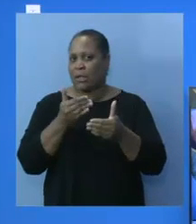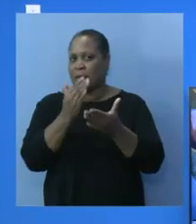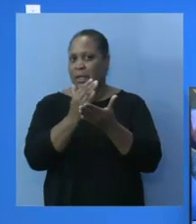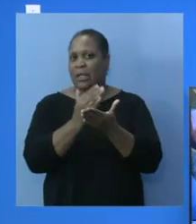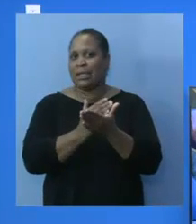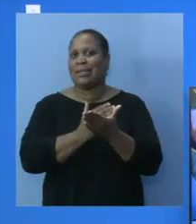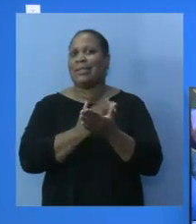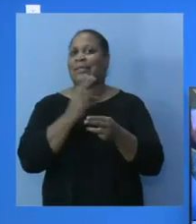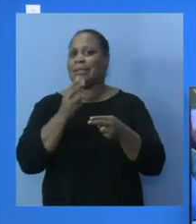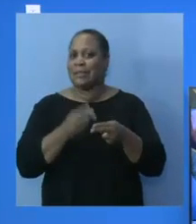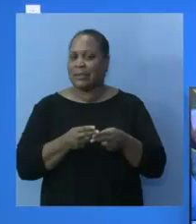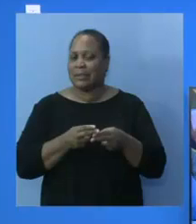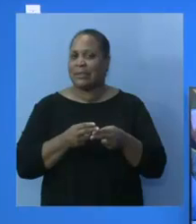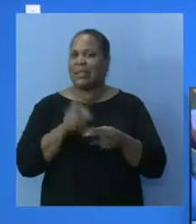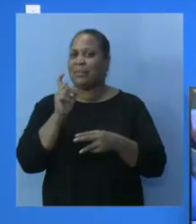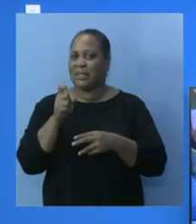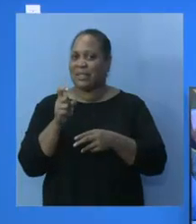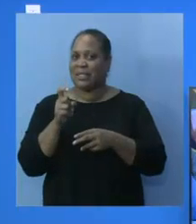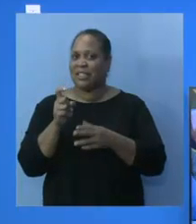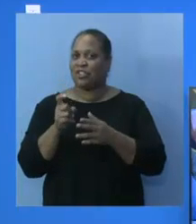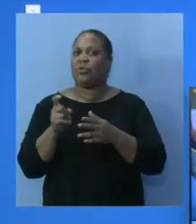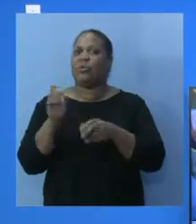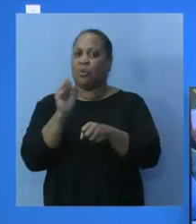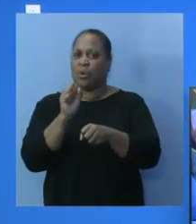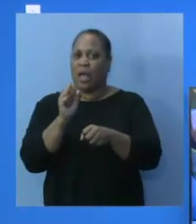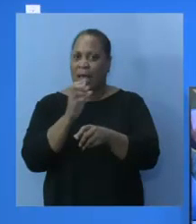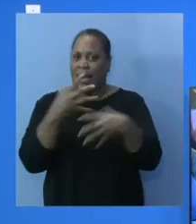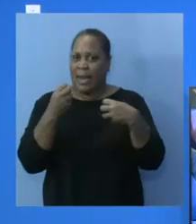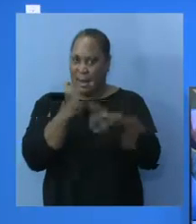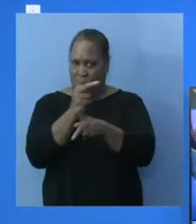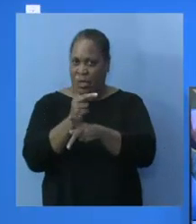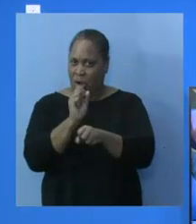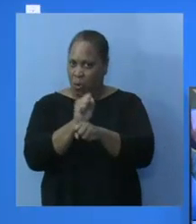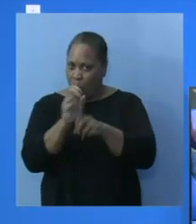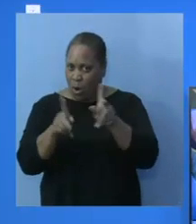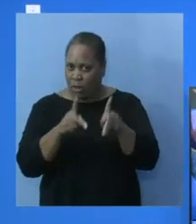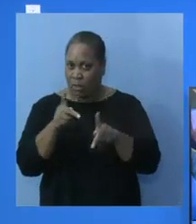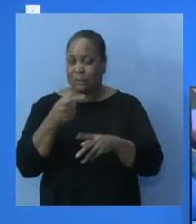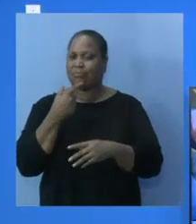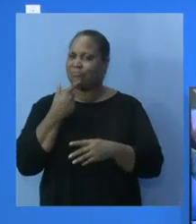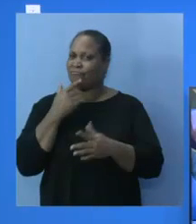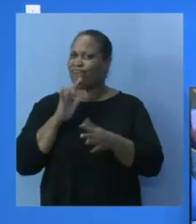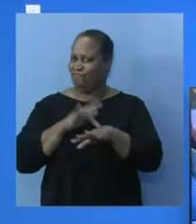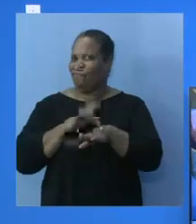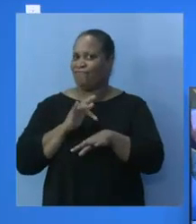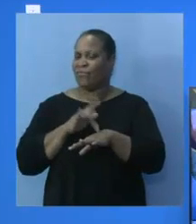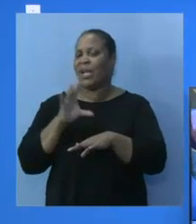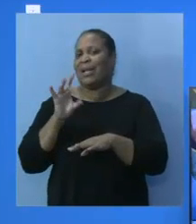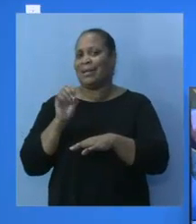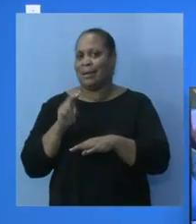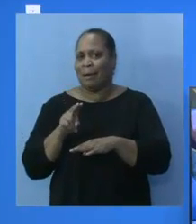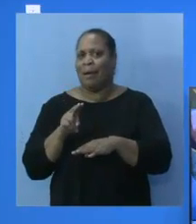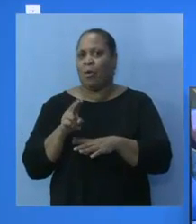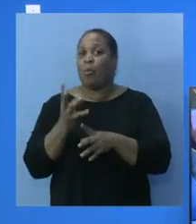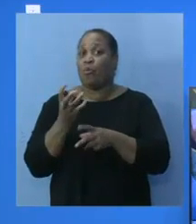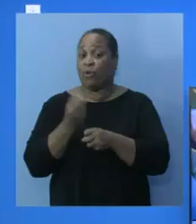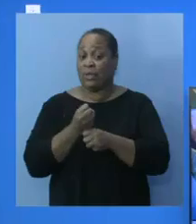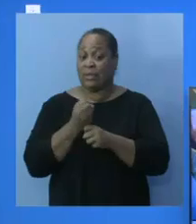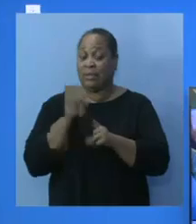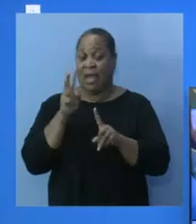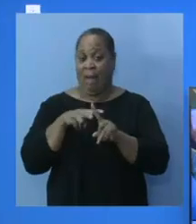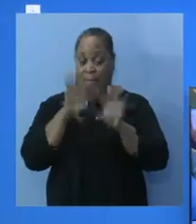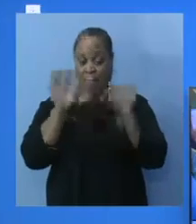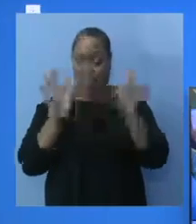names of essential service workers and healthcare workers? As I indicated, actually, Don, when we received the